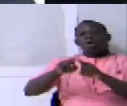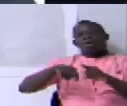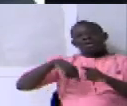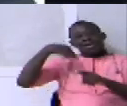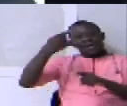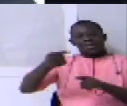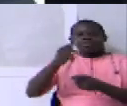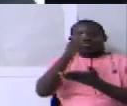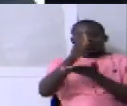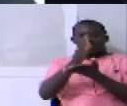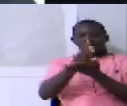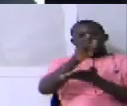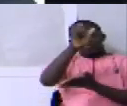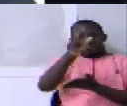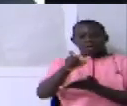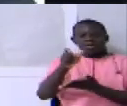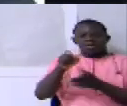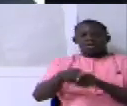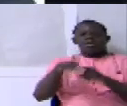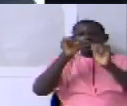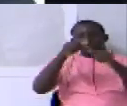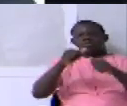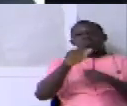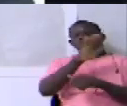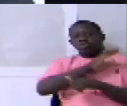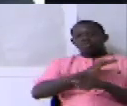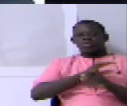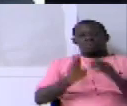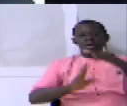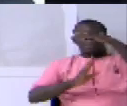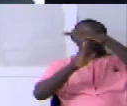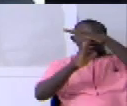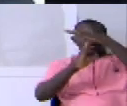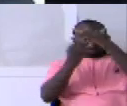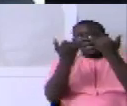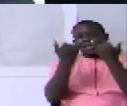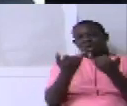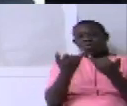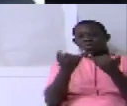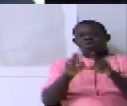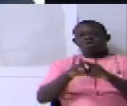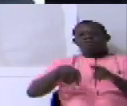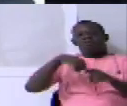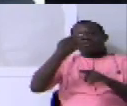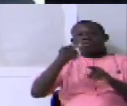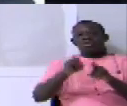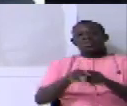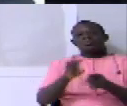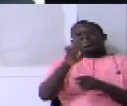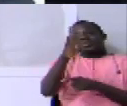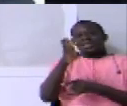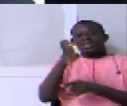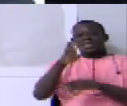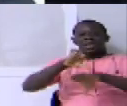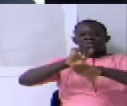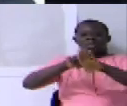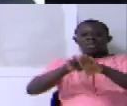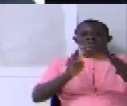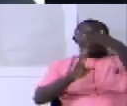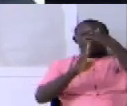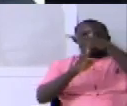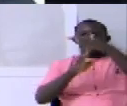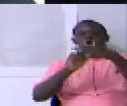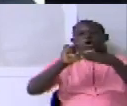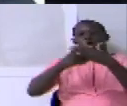witness. We can break now for a regular 30-minute break,